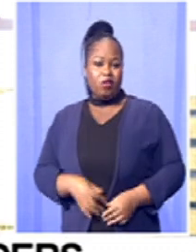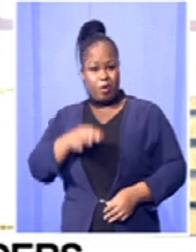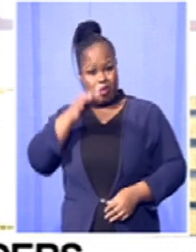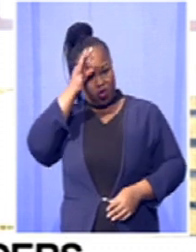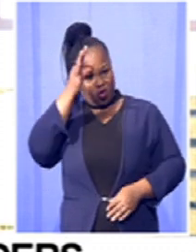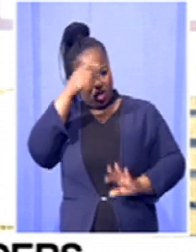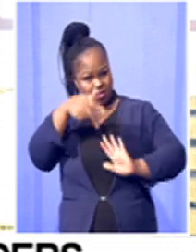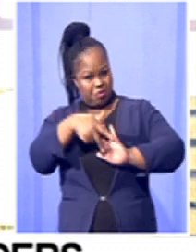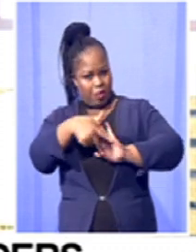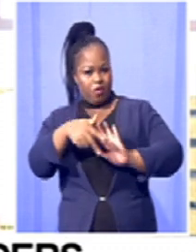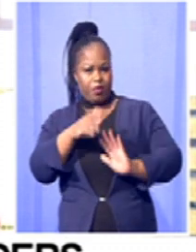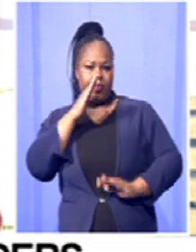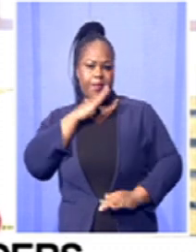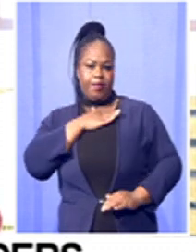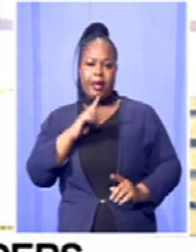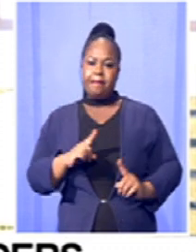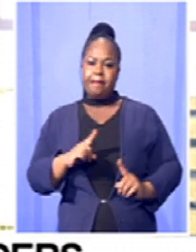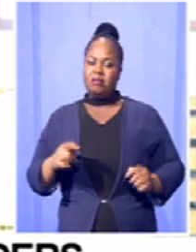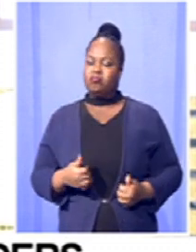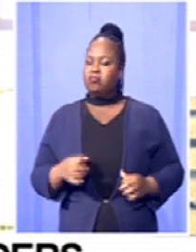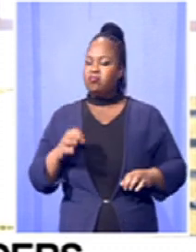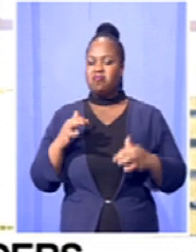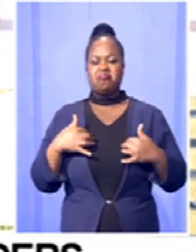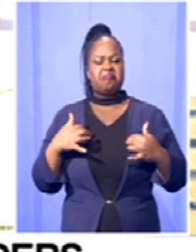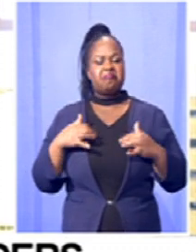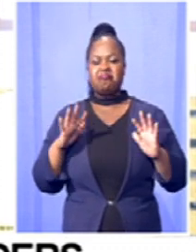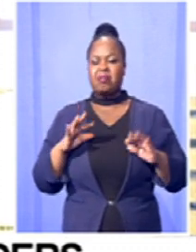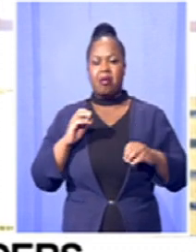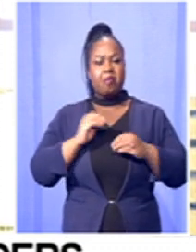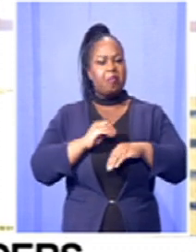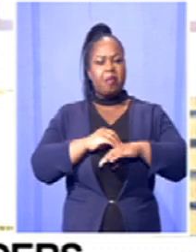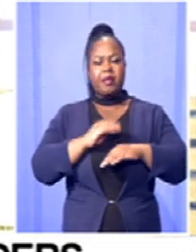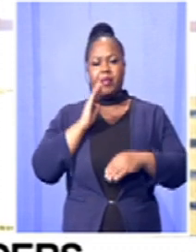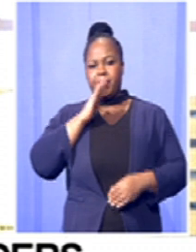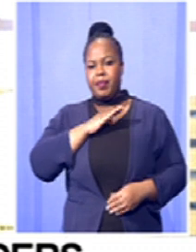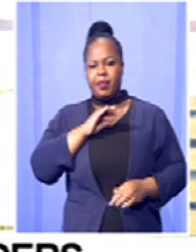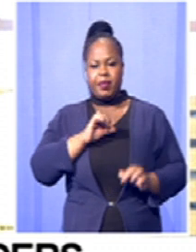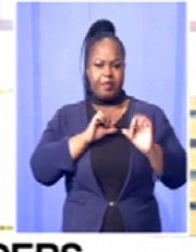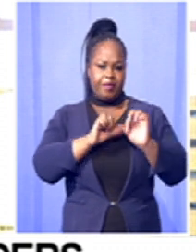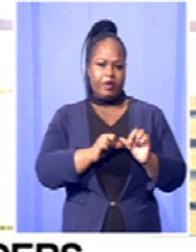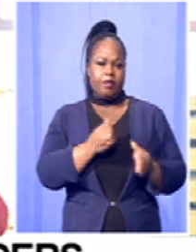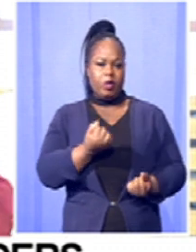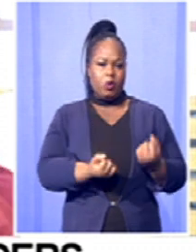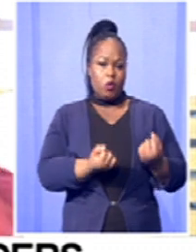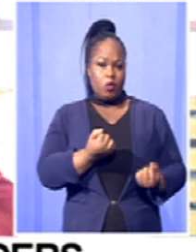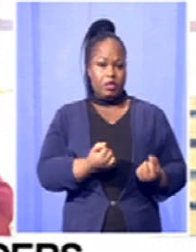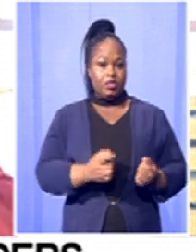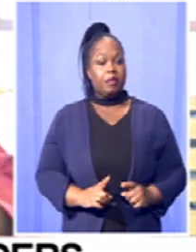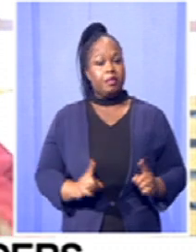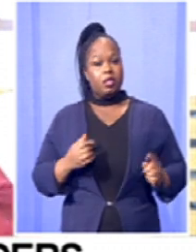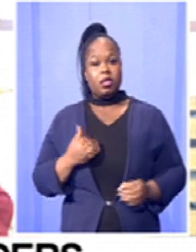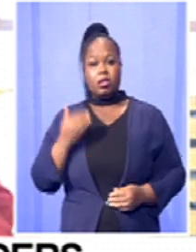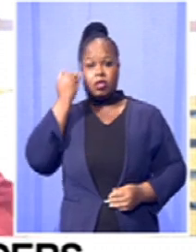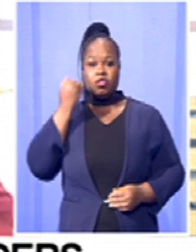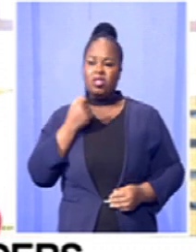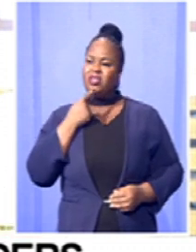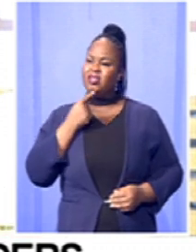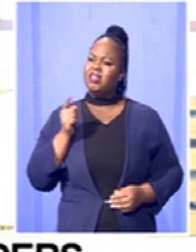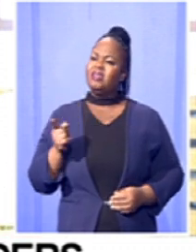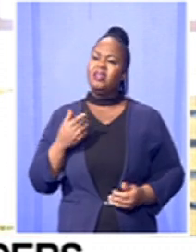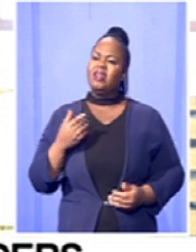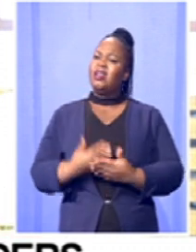But they do not have any matter, any problem with this. And also, they just said that that can continue later on during